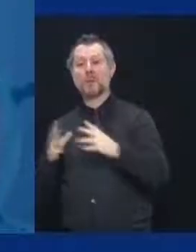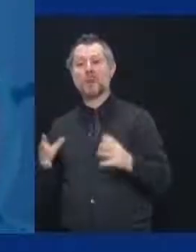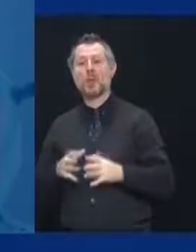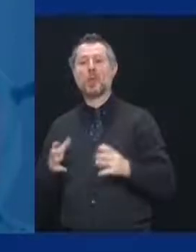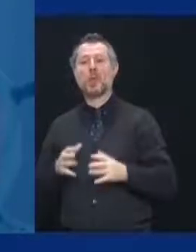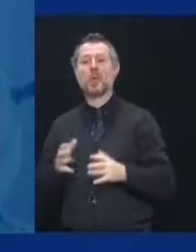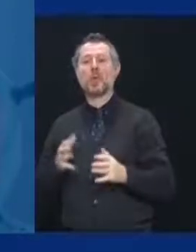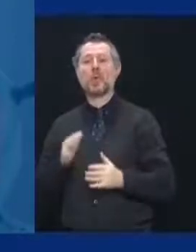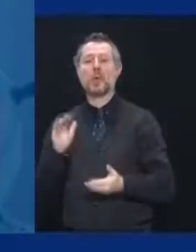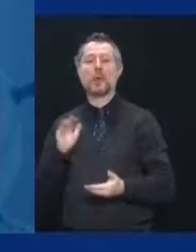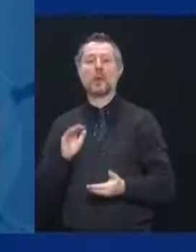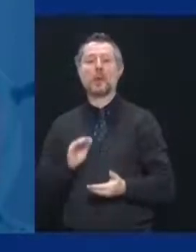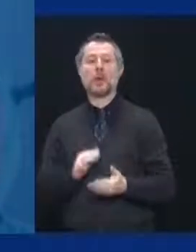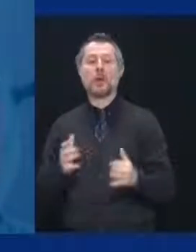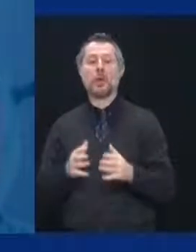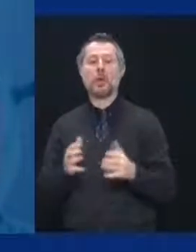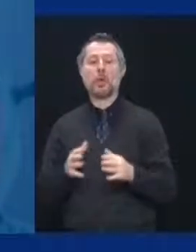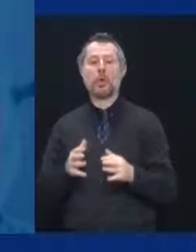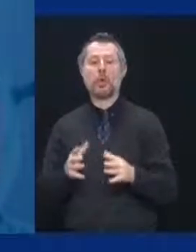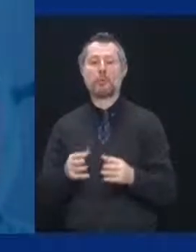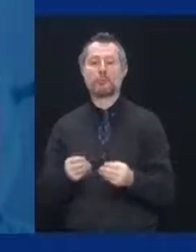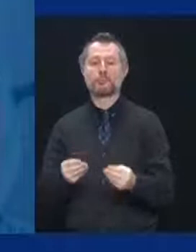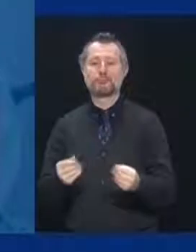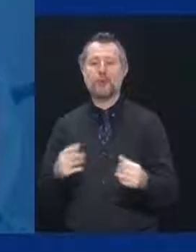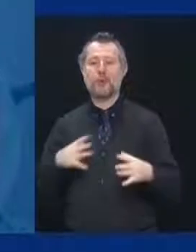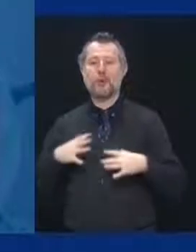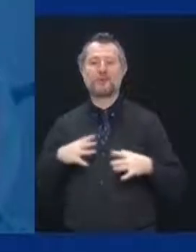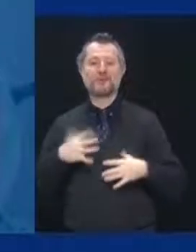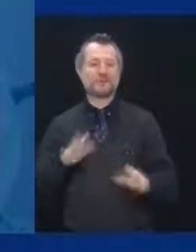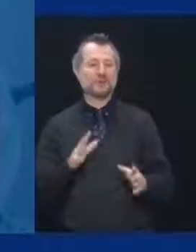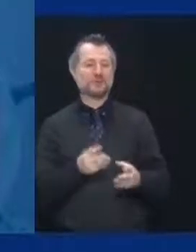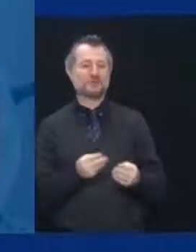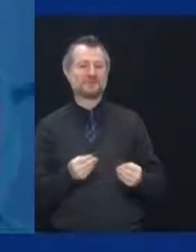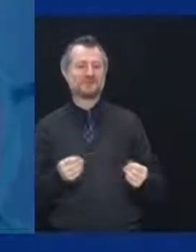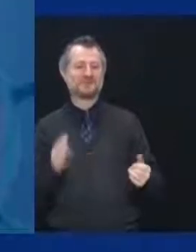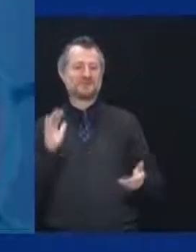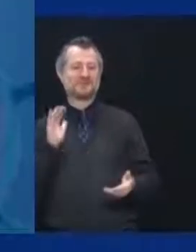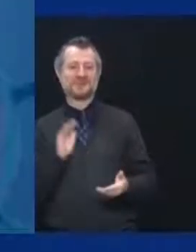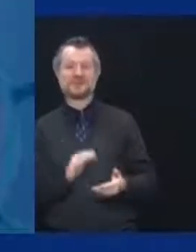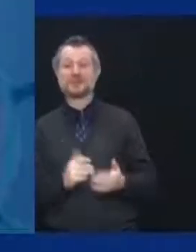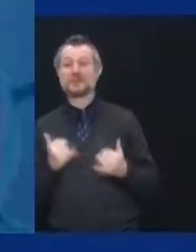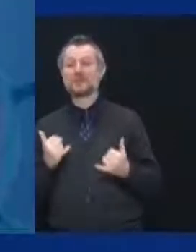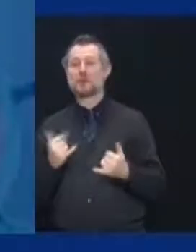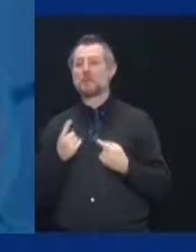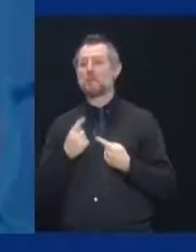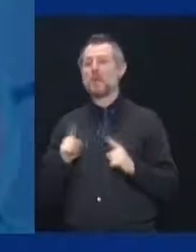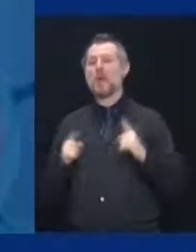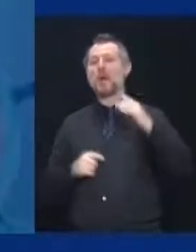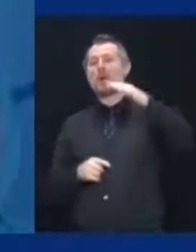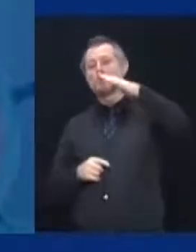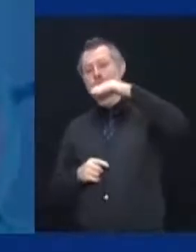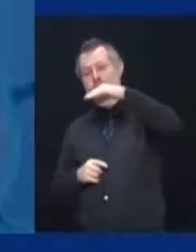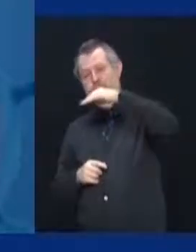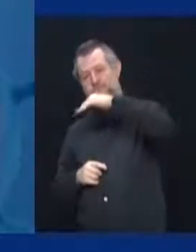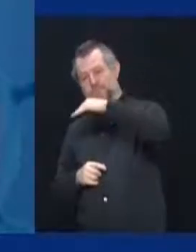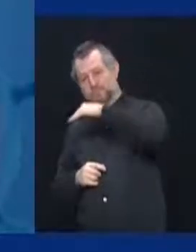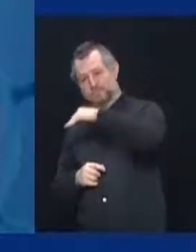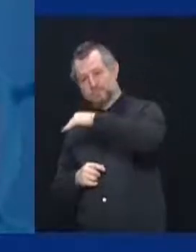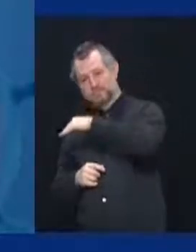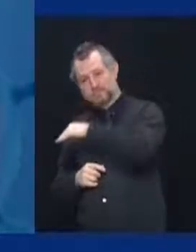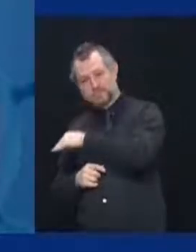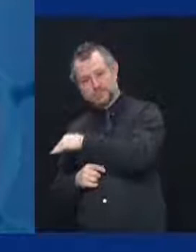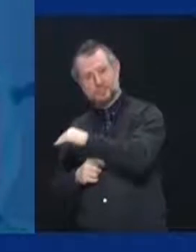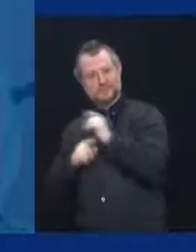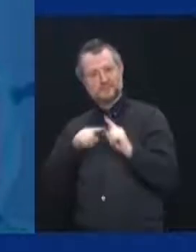activity started to flatten. And now we're starting to see a drop